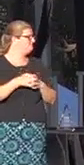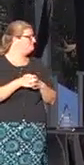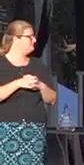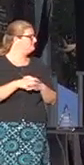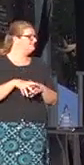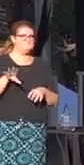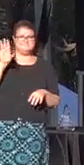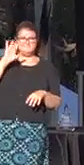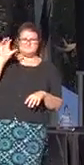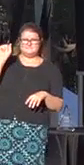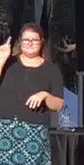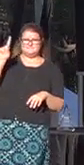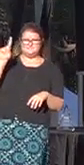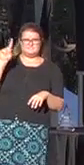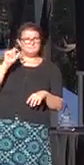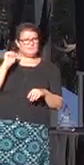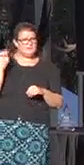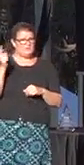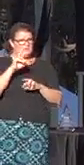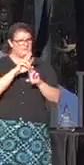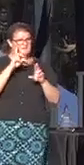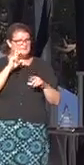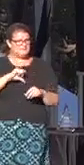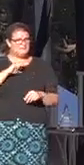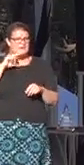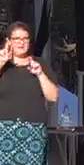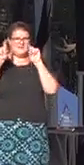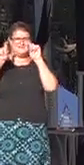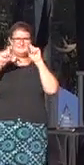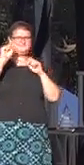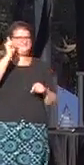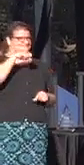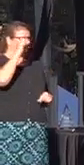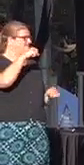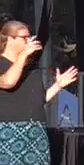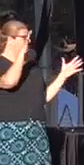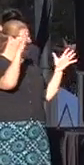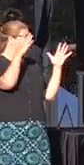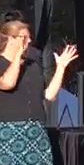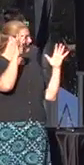San Diego, is everybody ready for Pride?